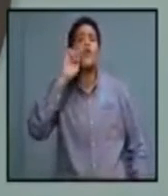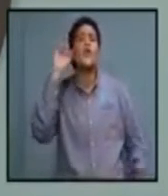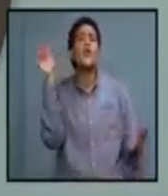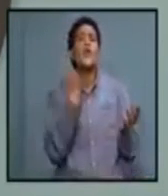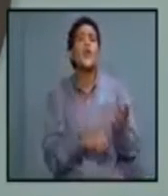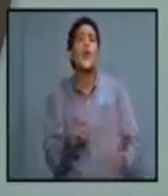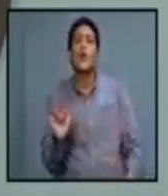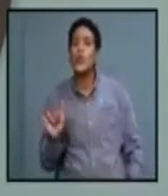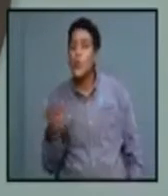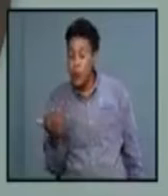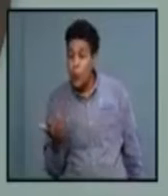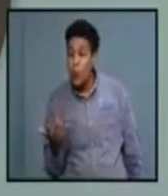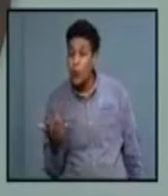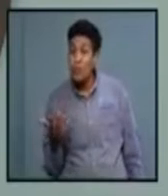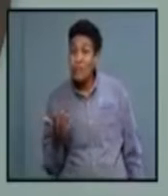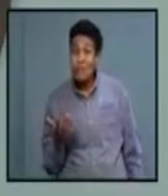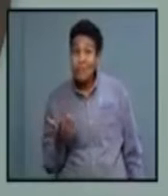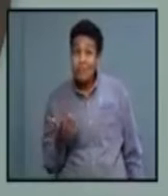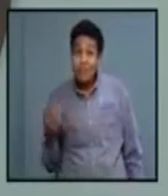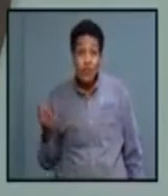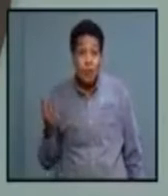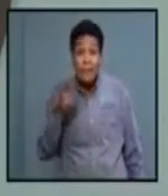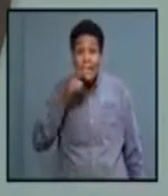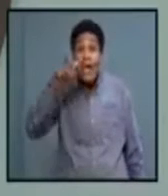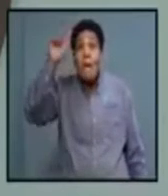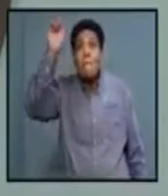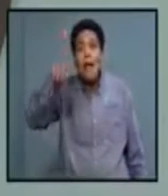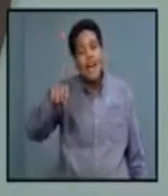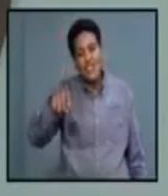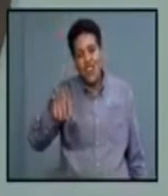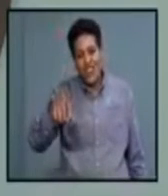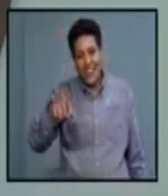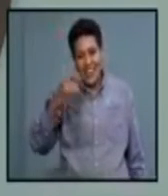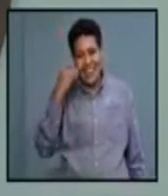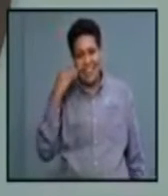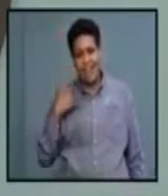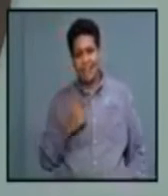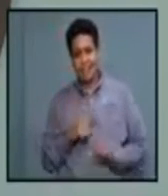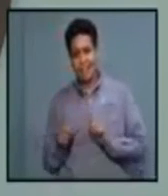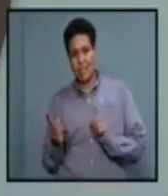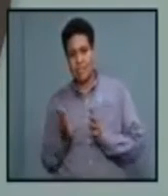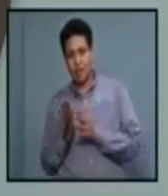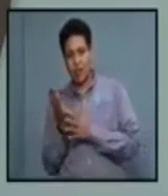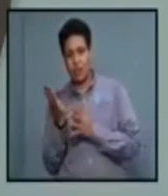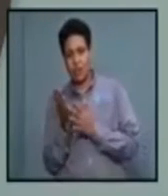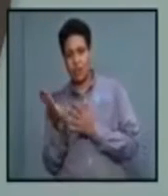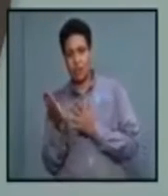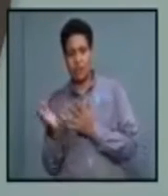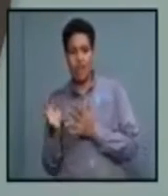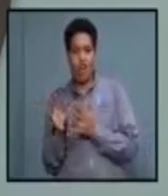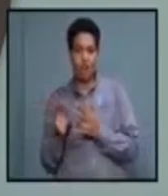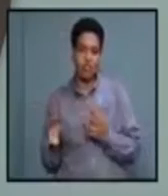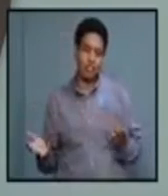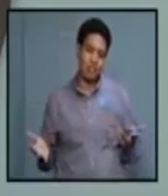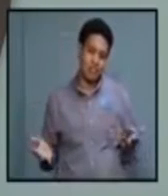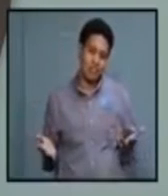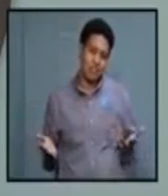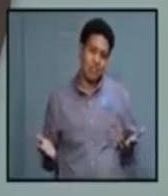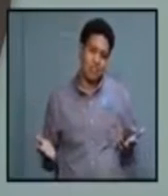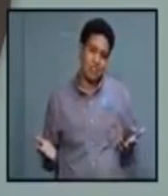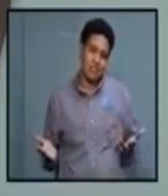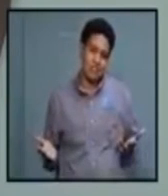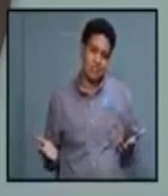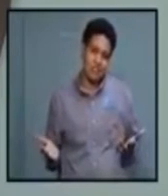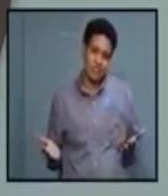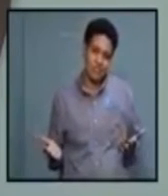well that something is not mandatory if there are alternatives. So the government's